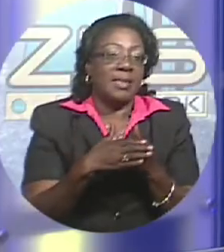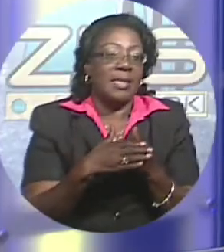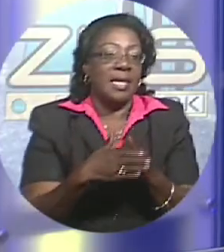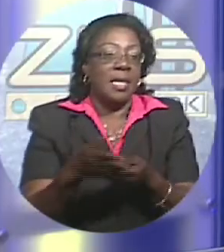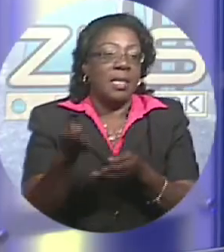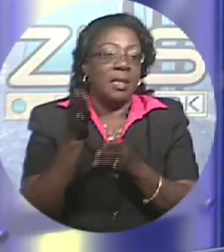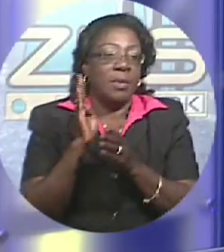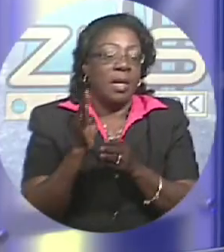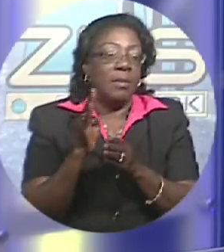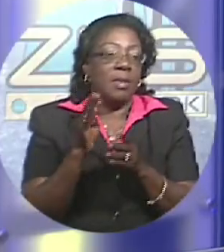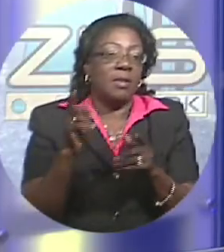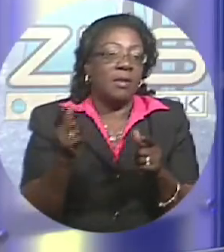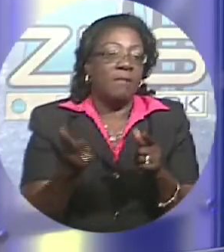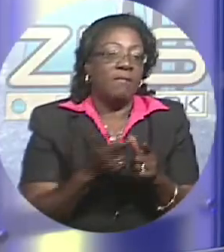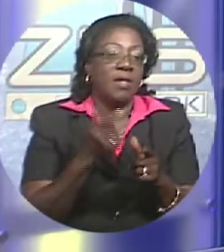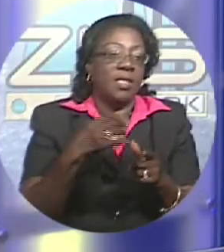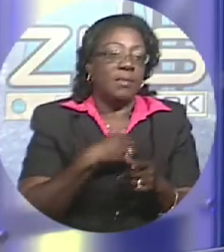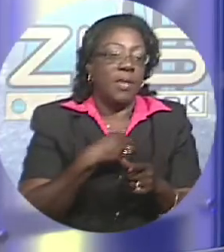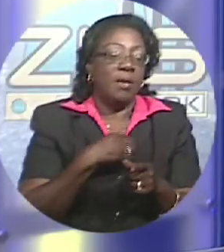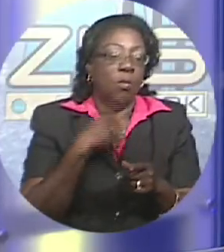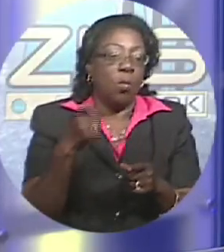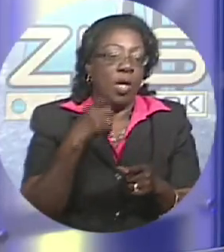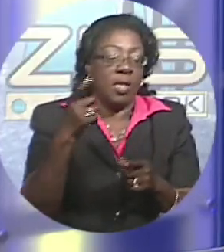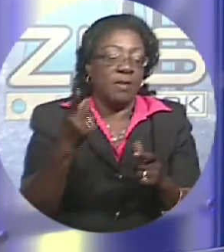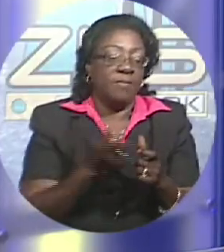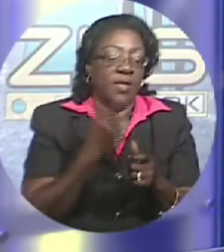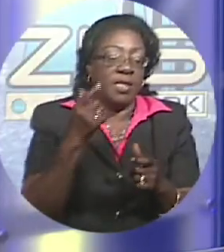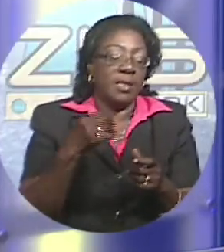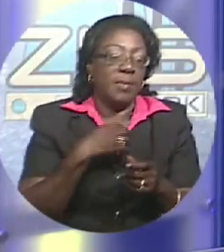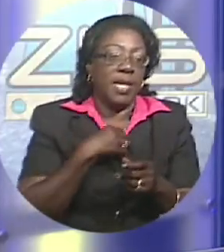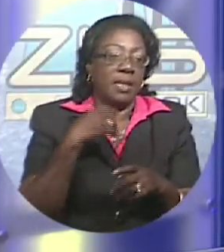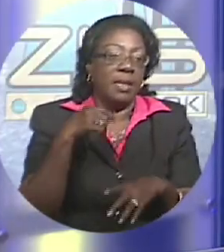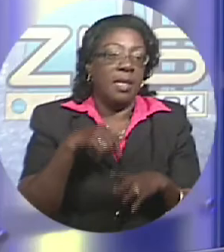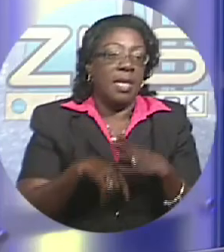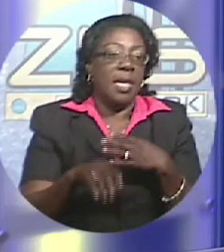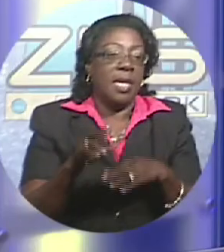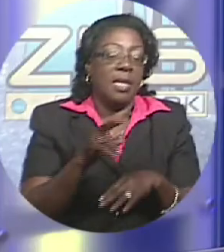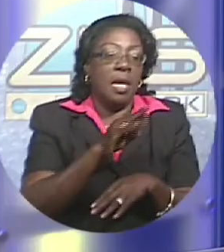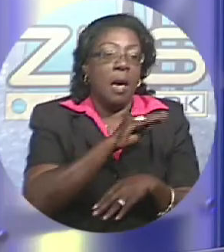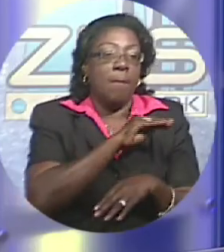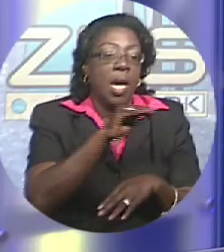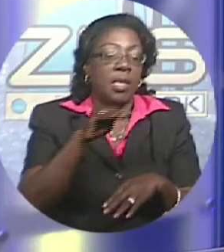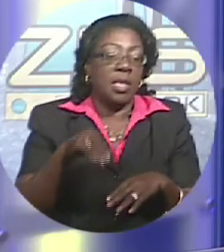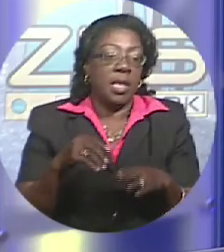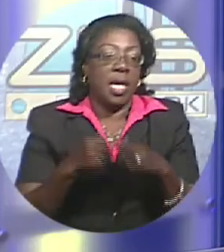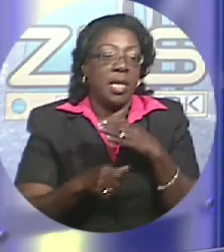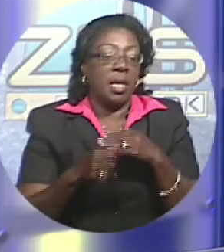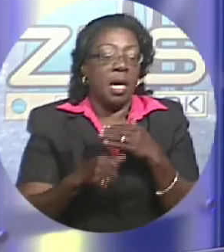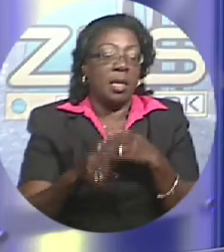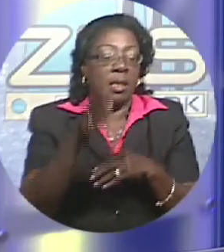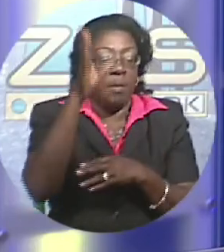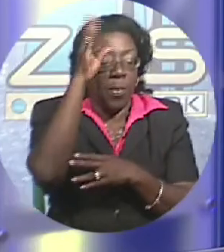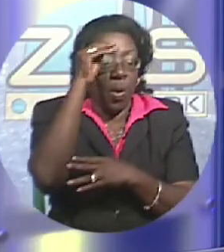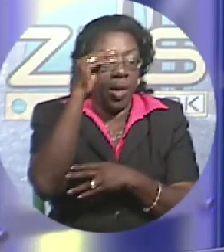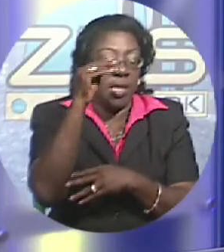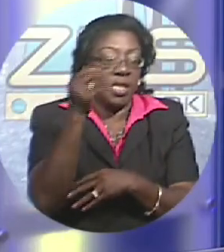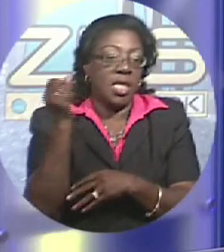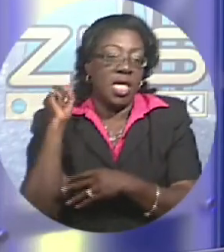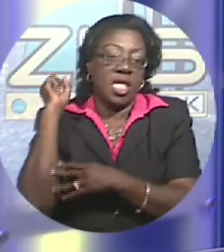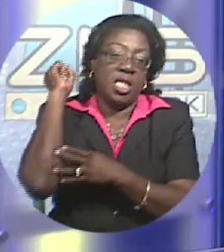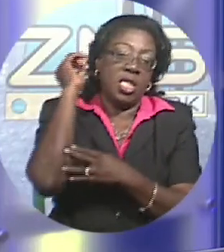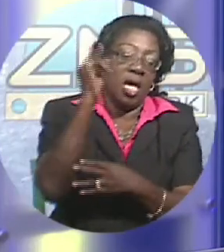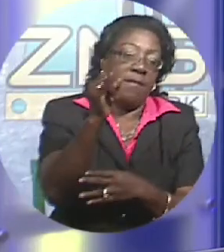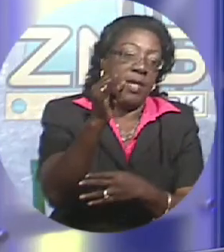Bahamas picked up its first medal at the Carifta Games in Martinique. In the boys under 18 javelin,